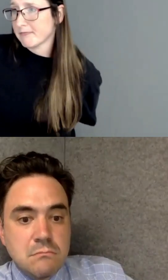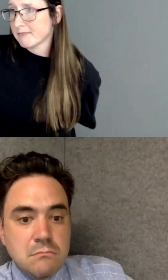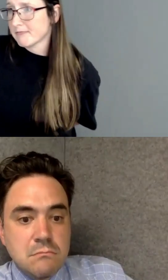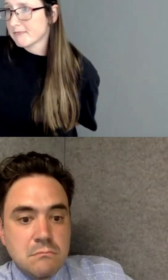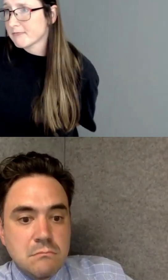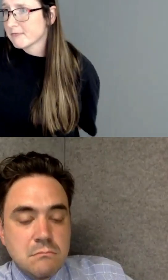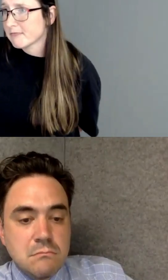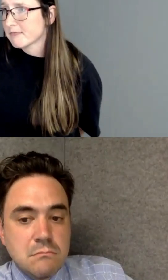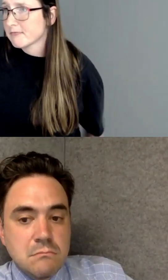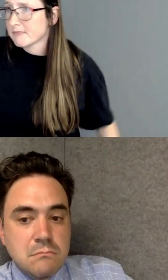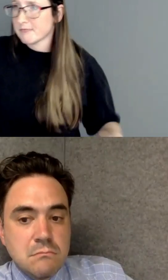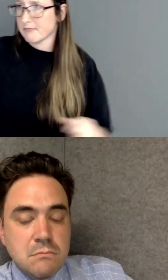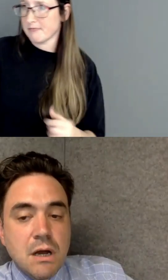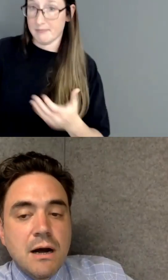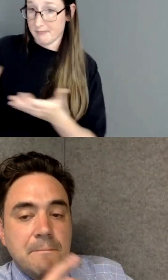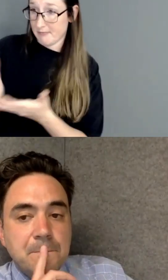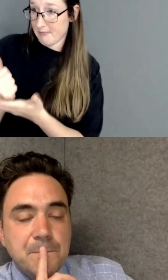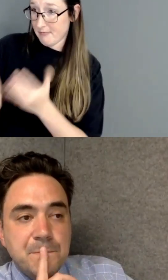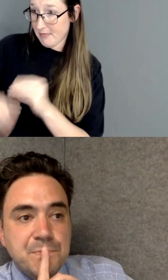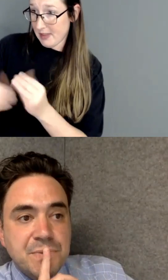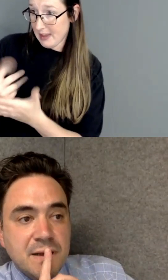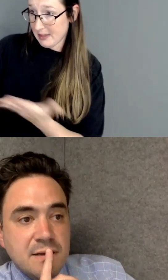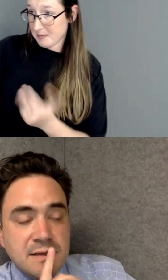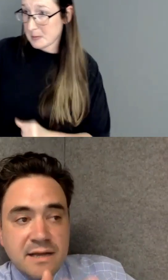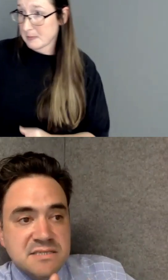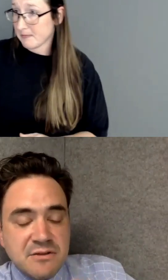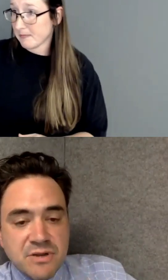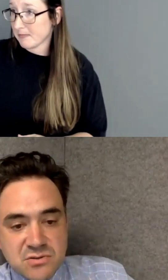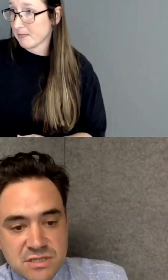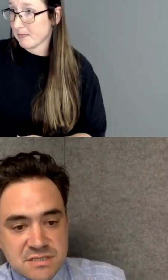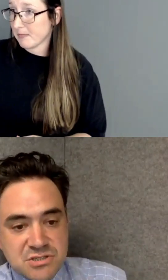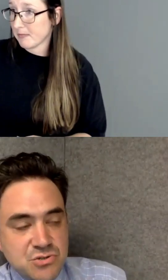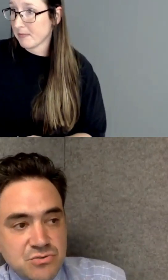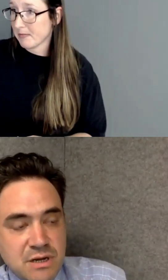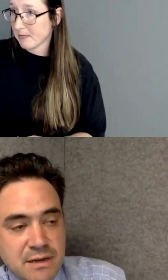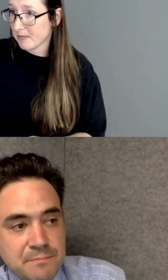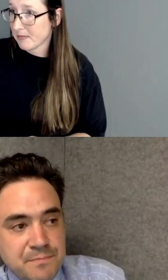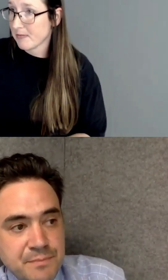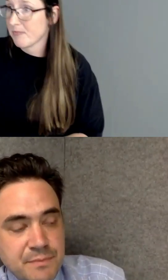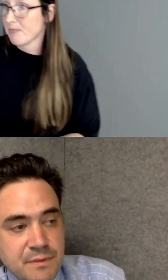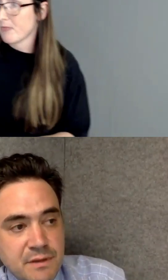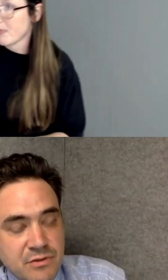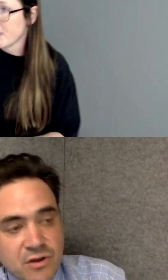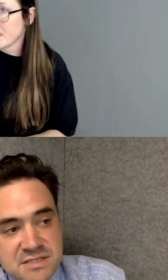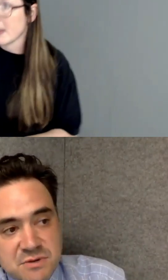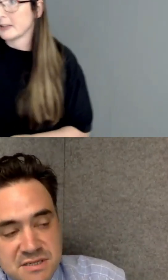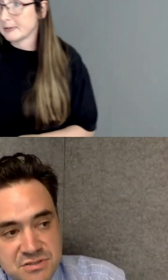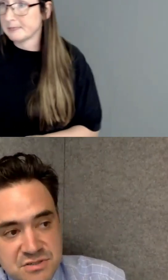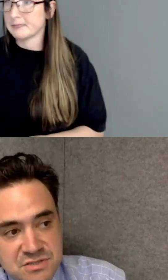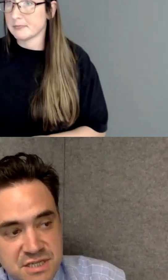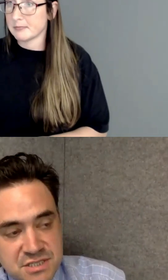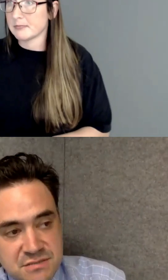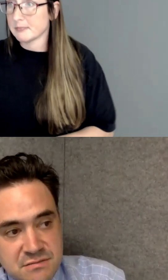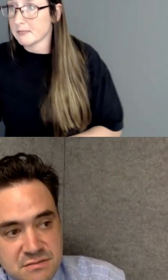Josh, anything to add? Yeah, state resources too. You know, the Crisis